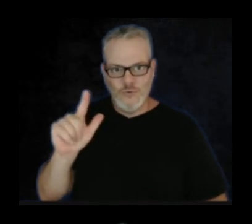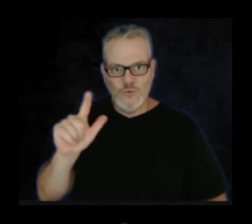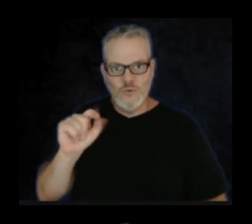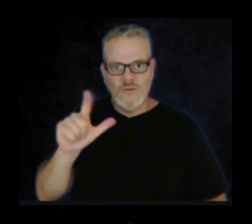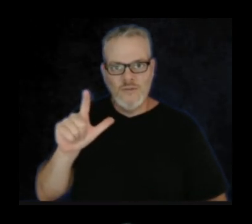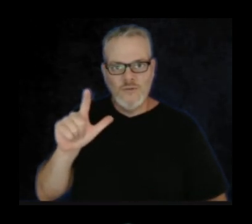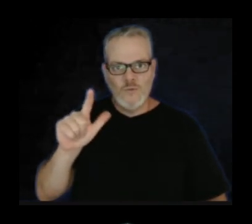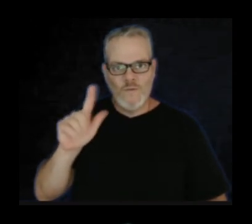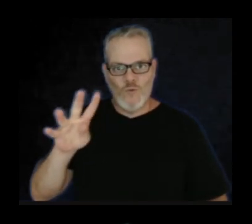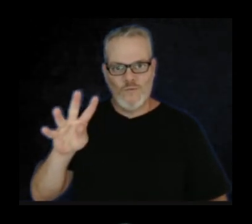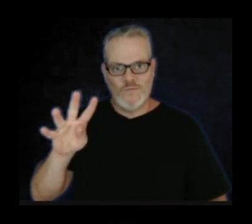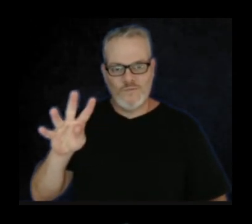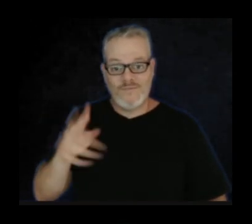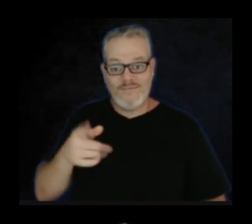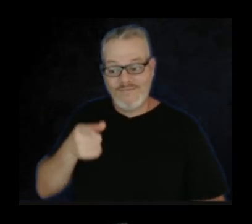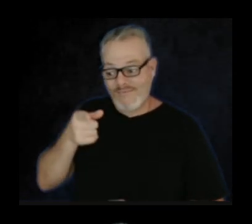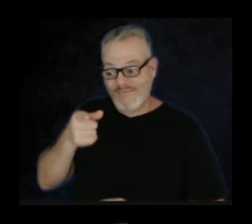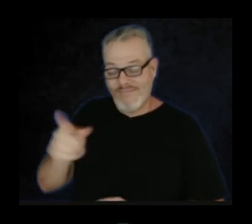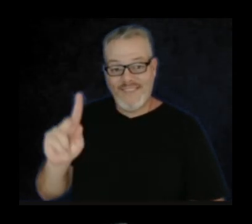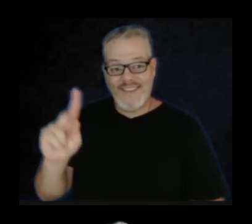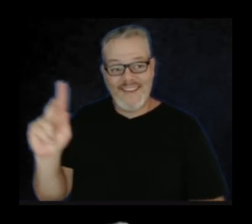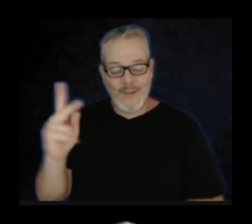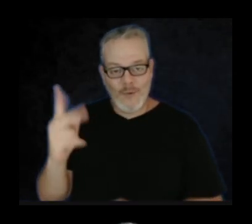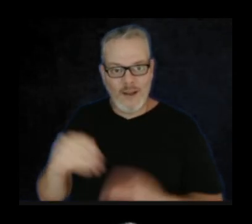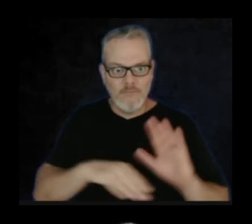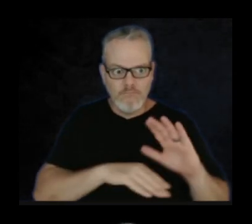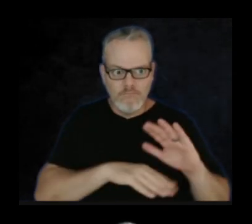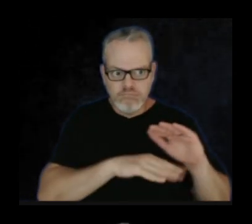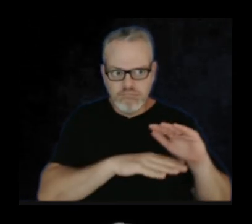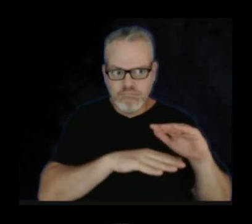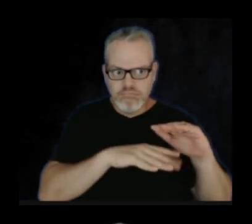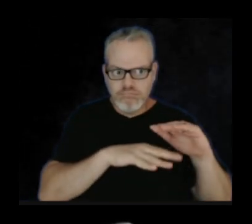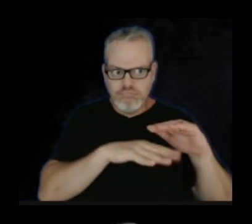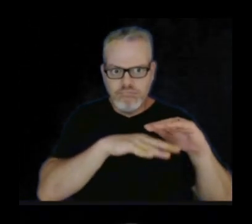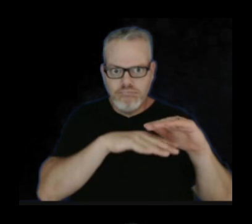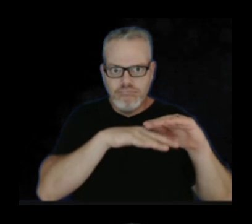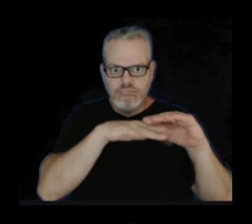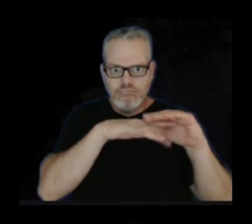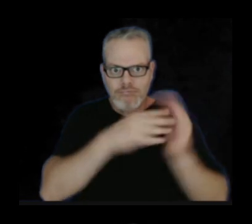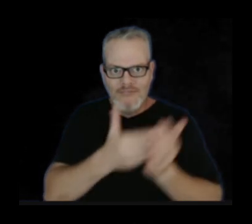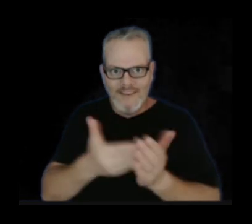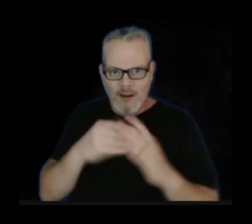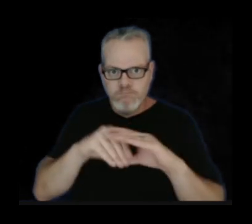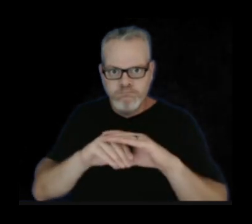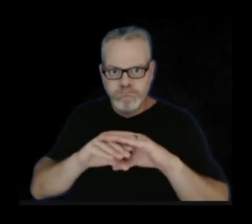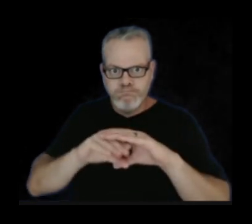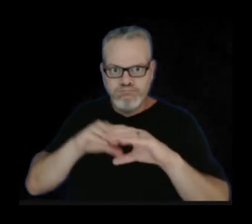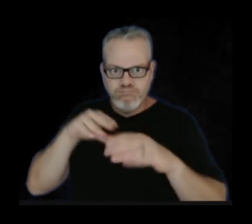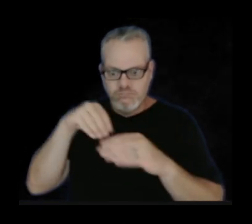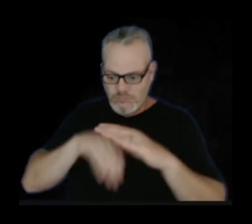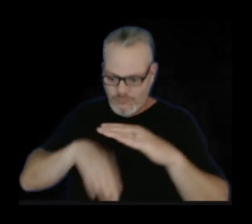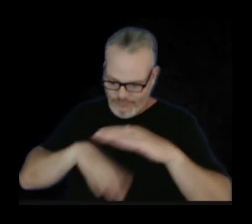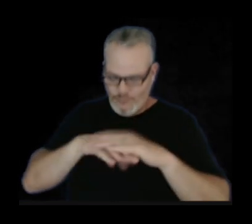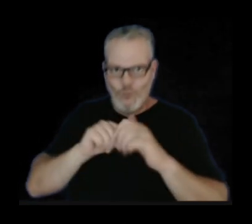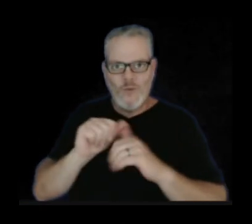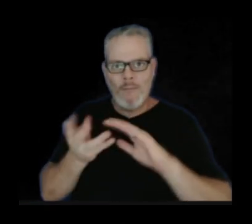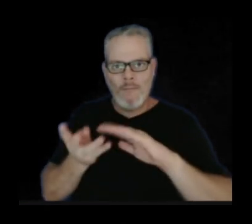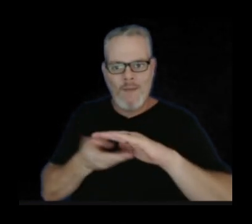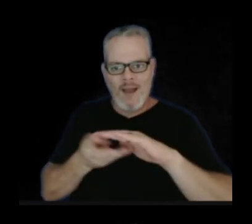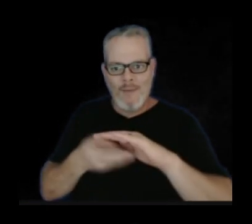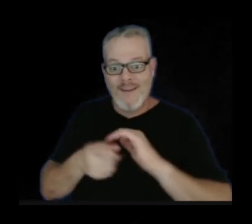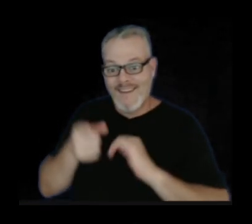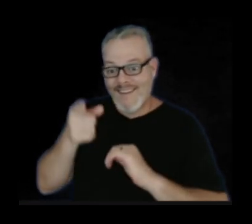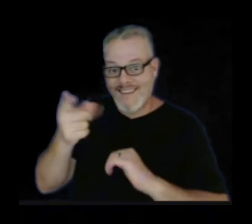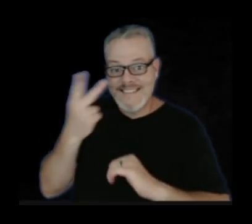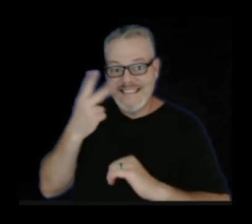Kīlauea is recharging, refilling with magma following its recent eruption at Nāpau Crater, which is here on this map of the